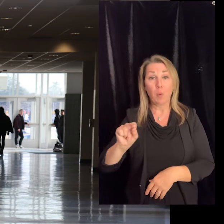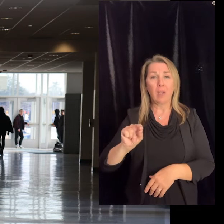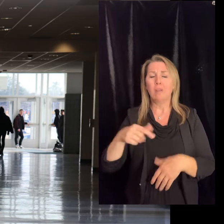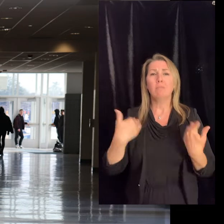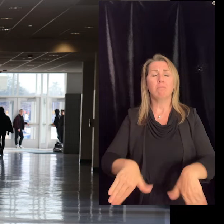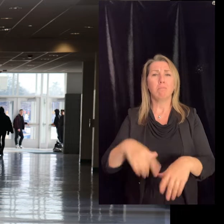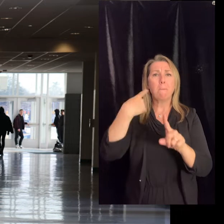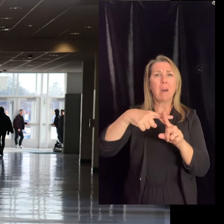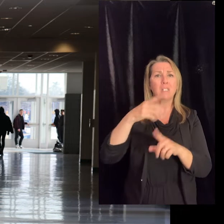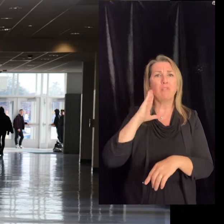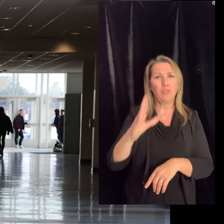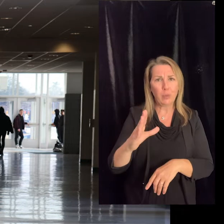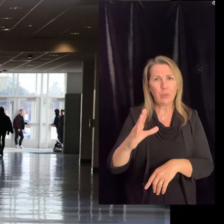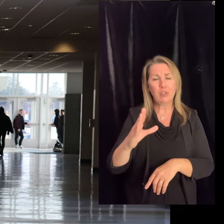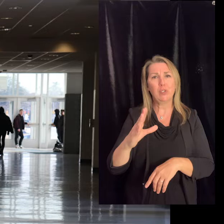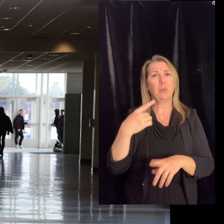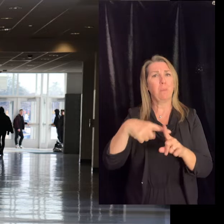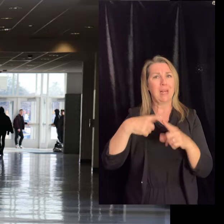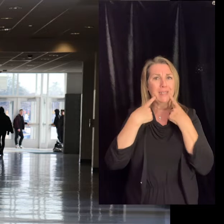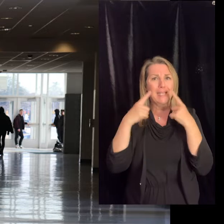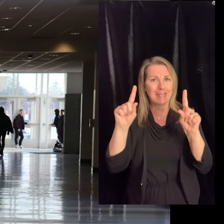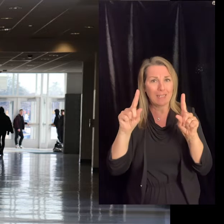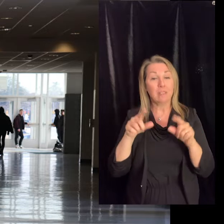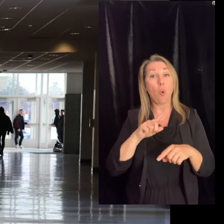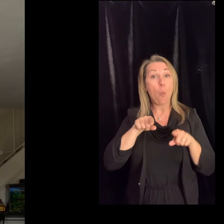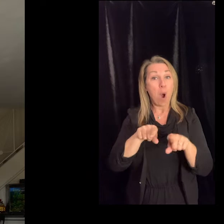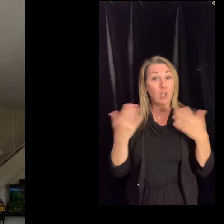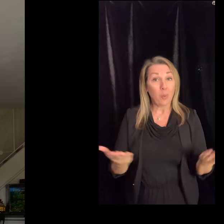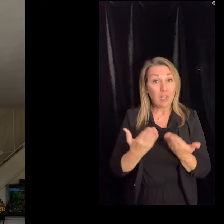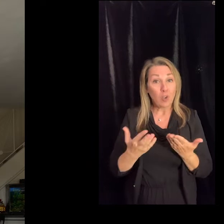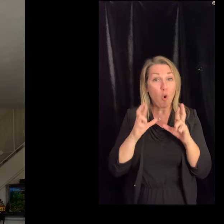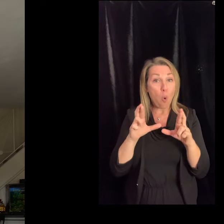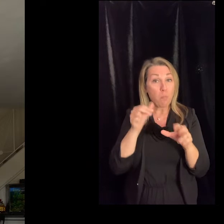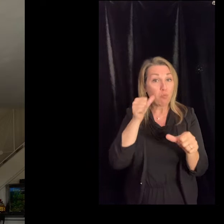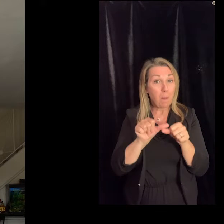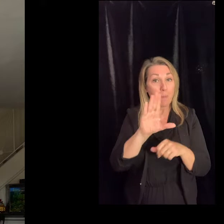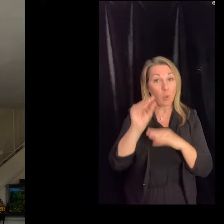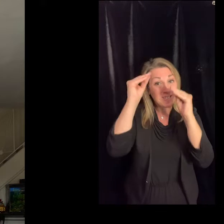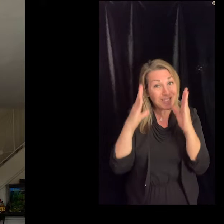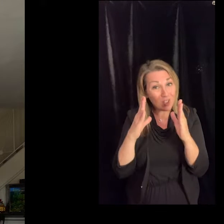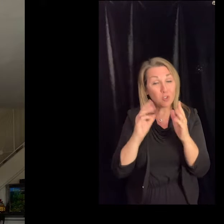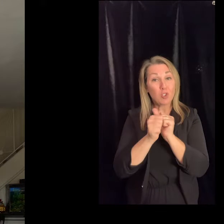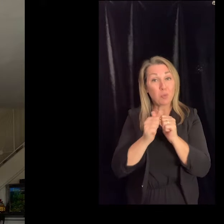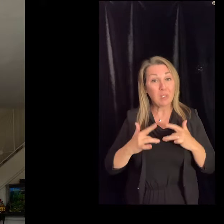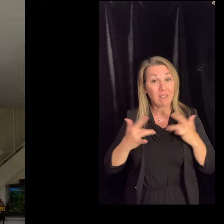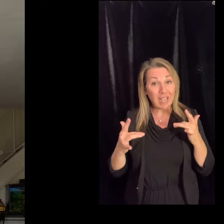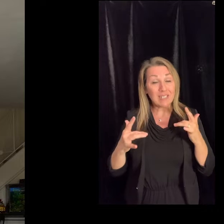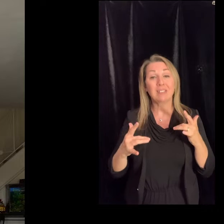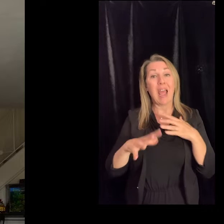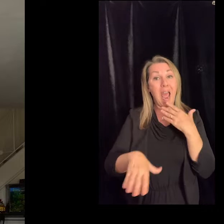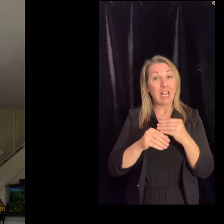future and success in whatever you do. During your time at Lincoln, I hope you will remember your teachers, sports events,